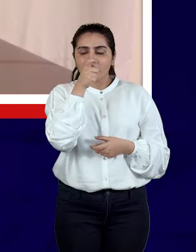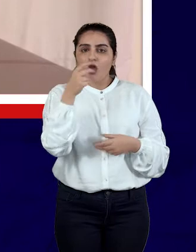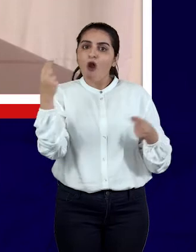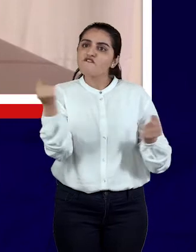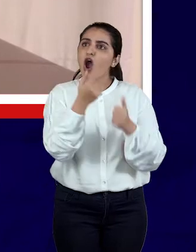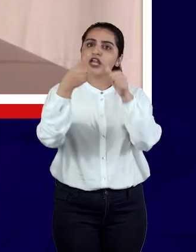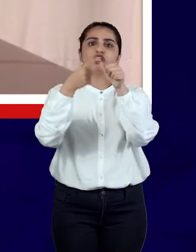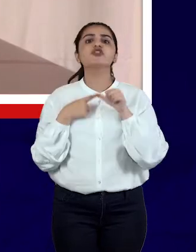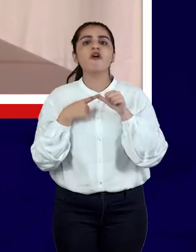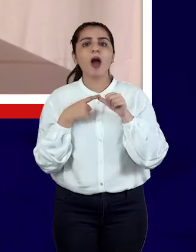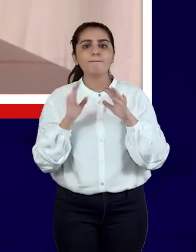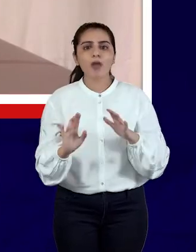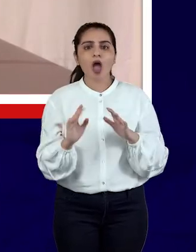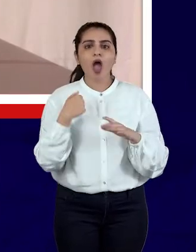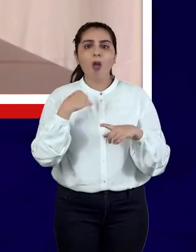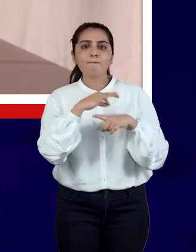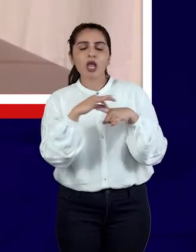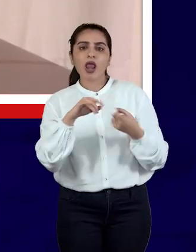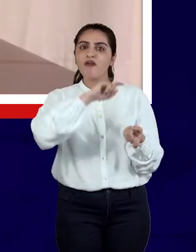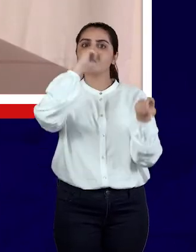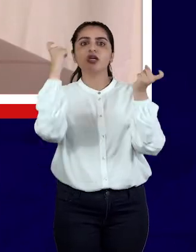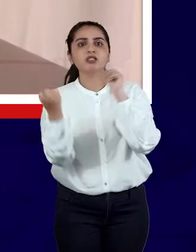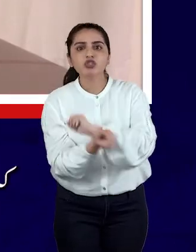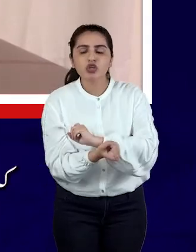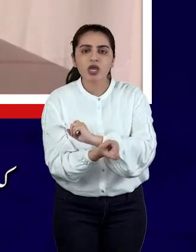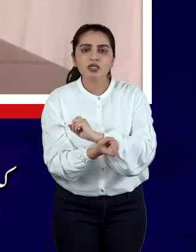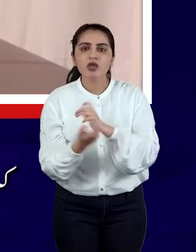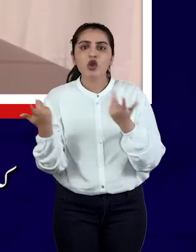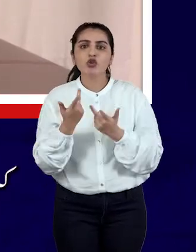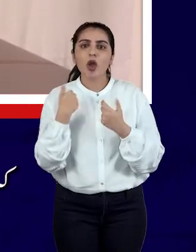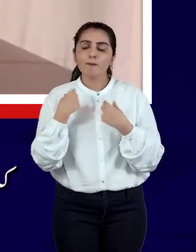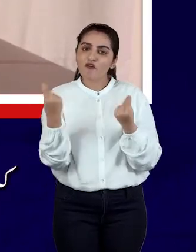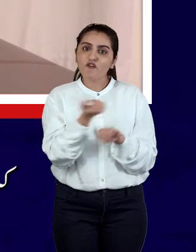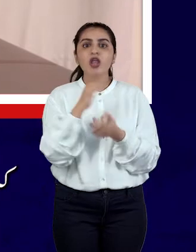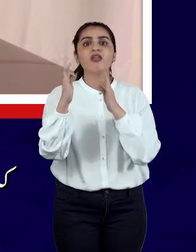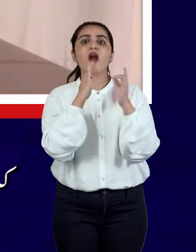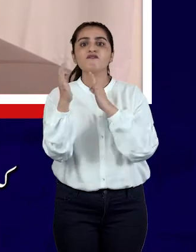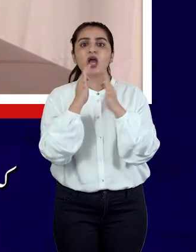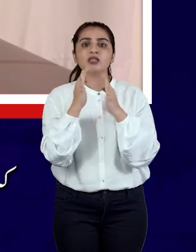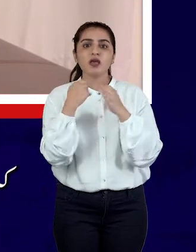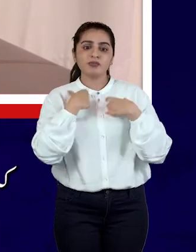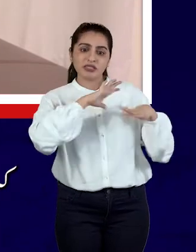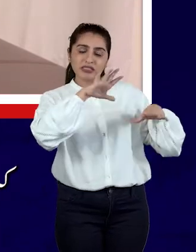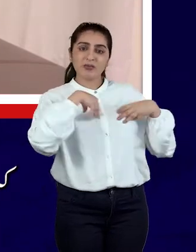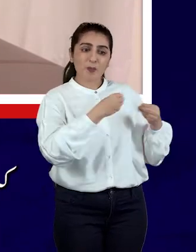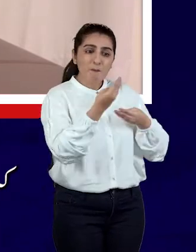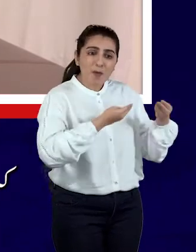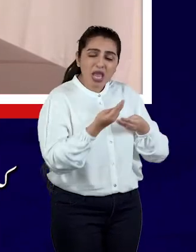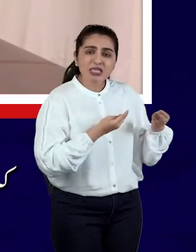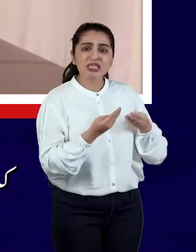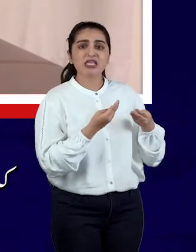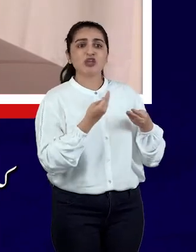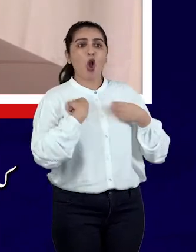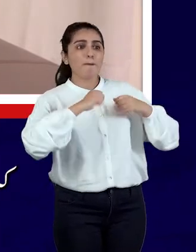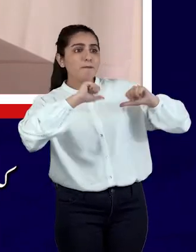really, really soon. So overnight, our lives turned upside down because we had to make this immense decision to leave our